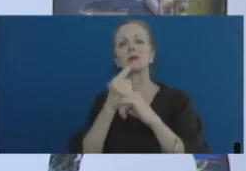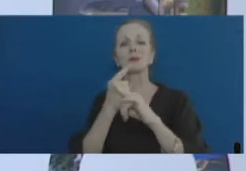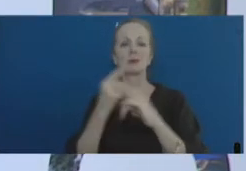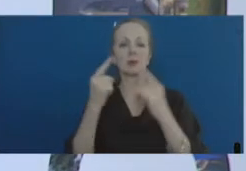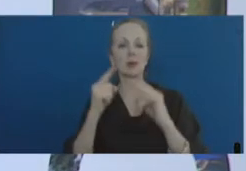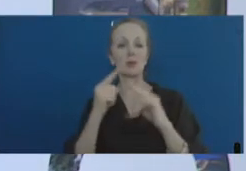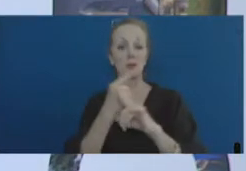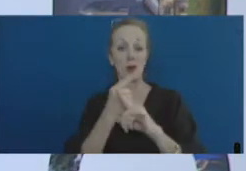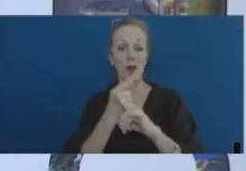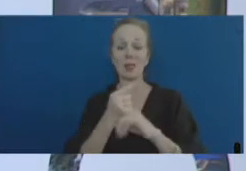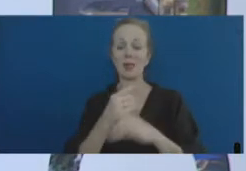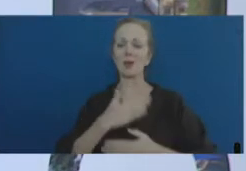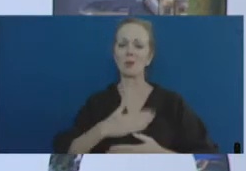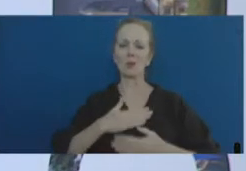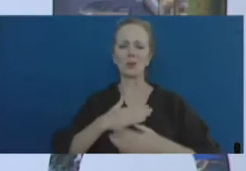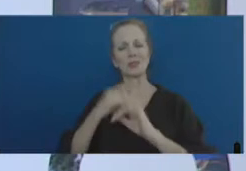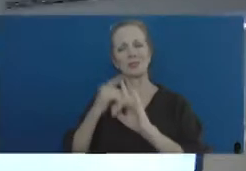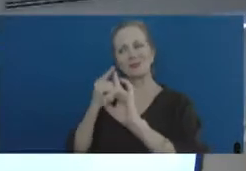I appreciate your point.